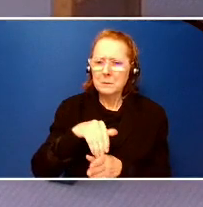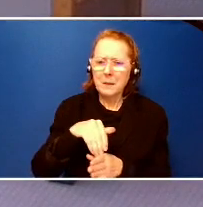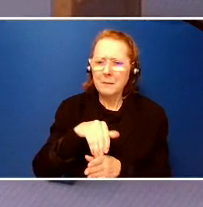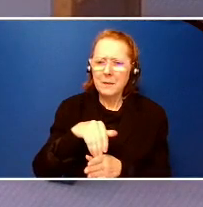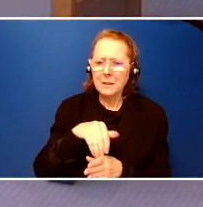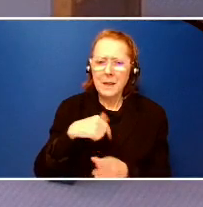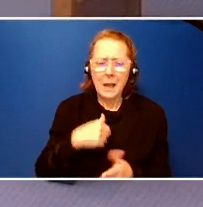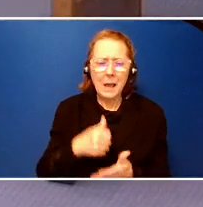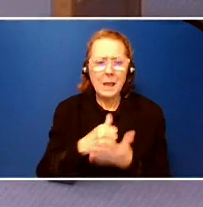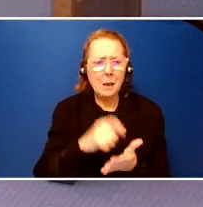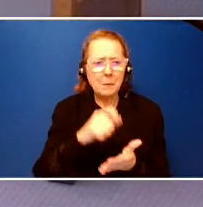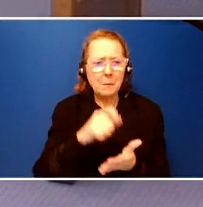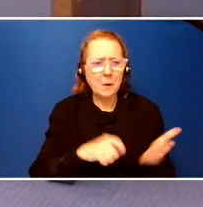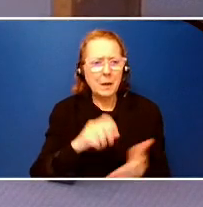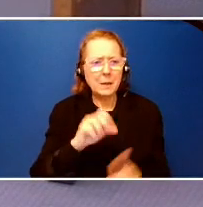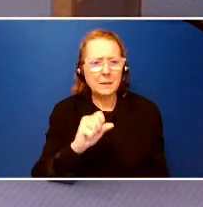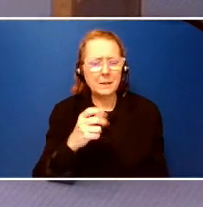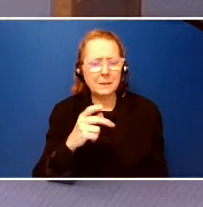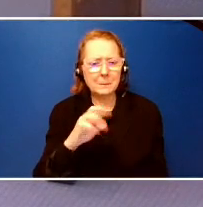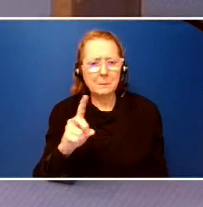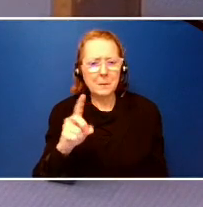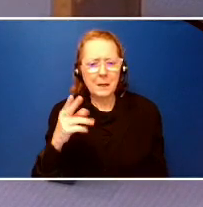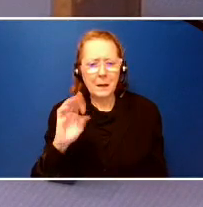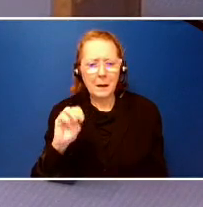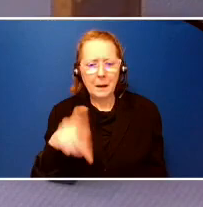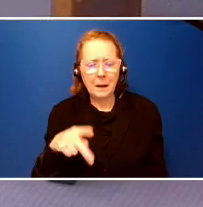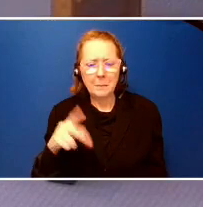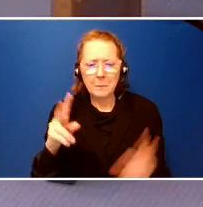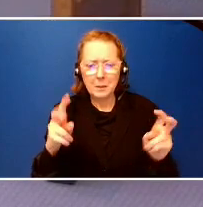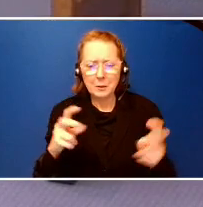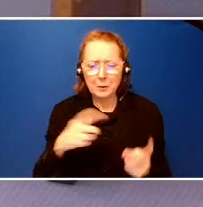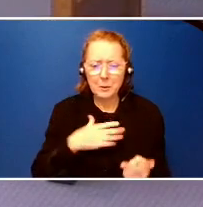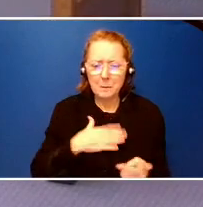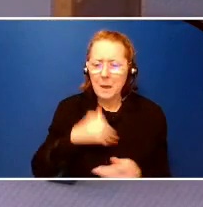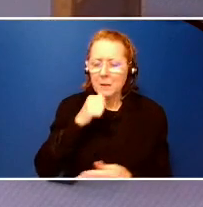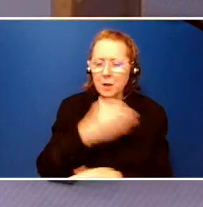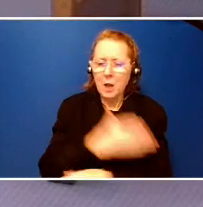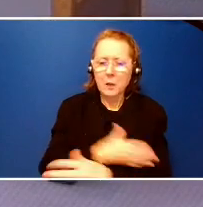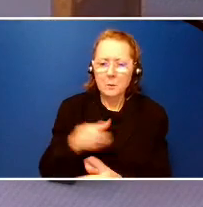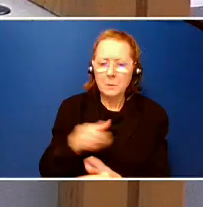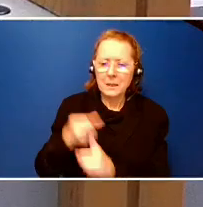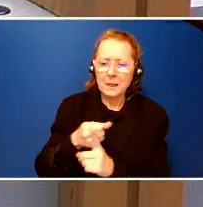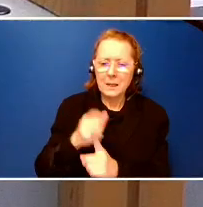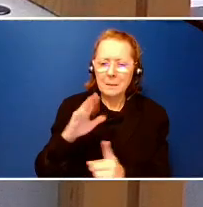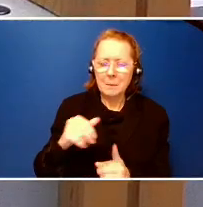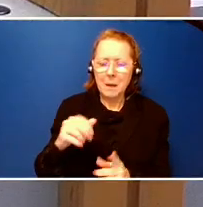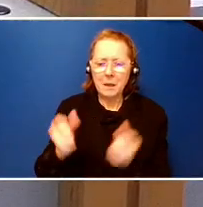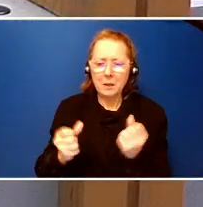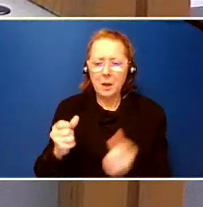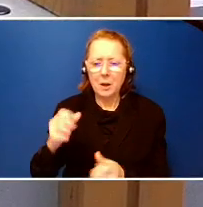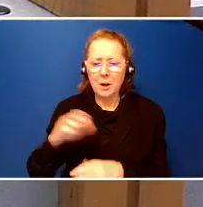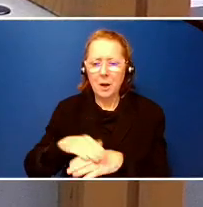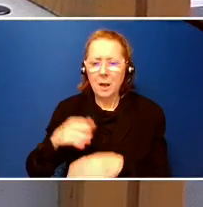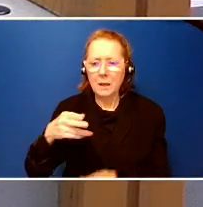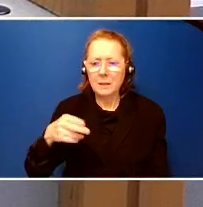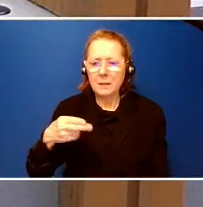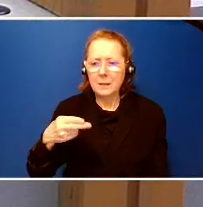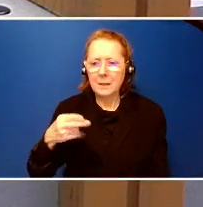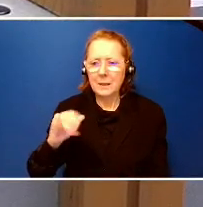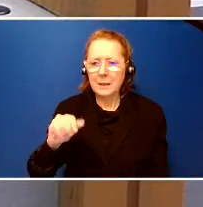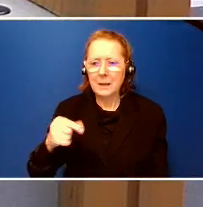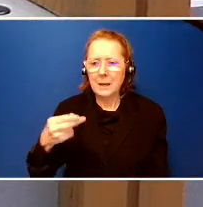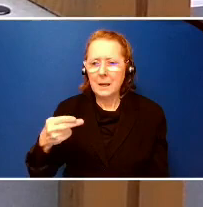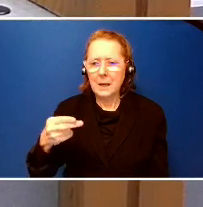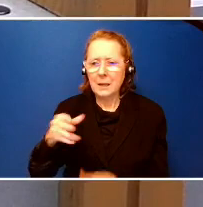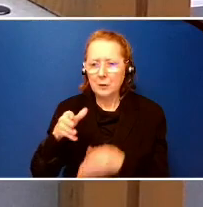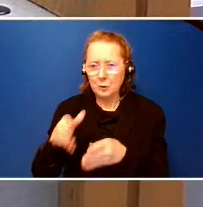issue. My daughter was hit by a car on High Street. You know, I'll share that, especially in these situations, I'll share it. You know, but my question